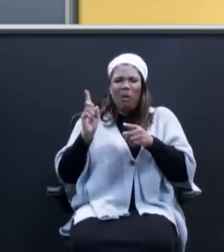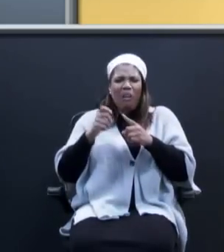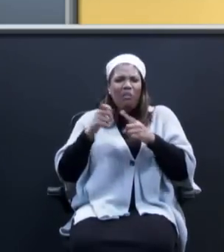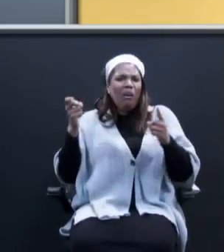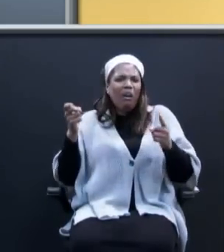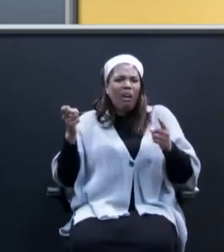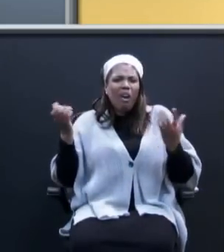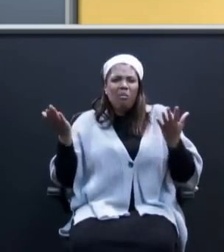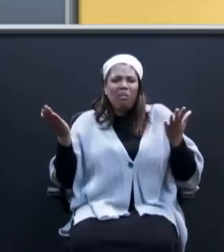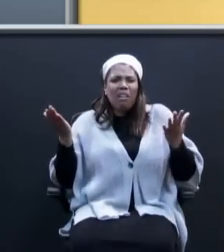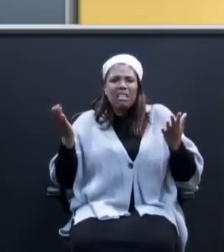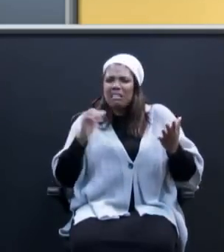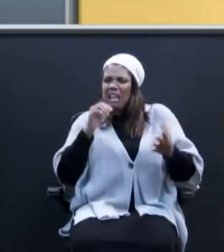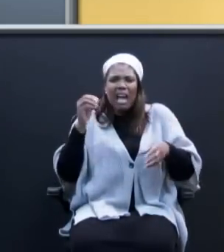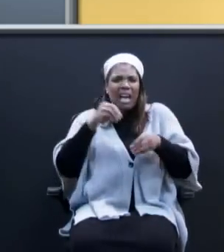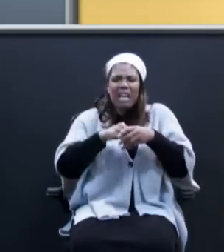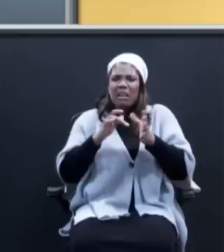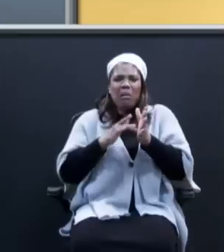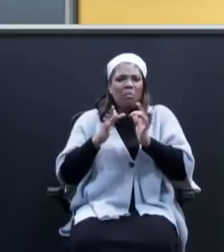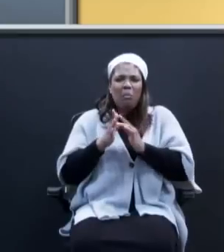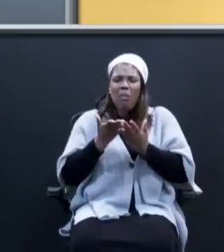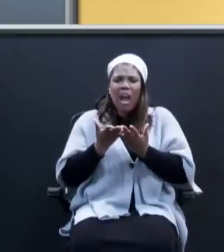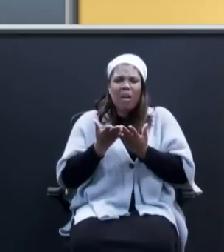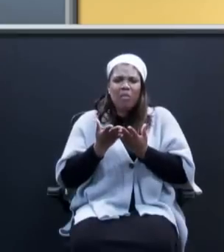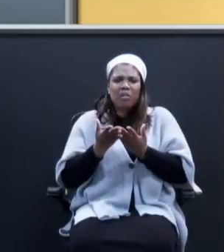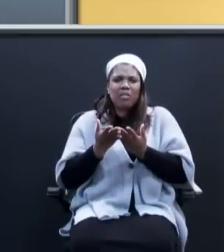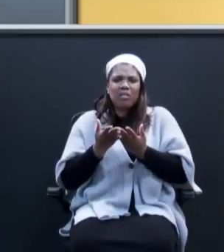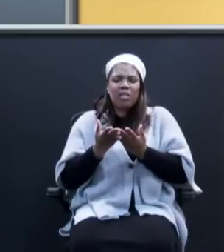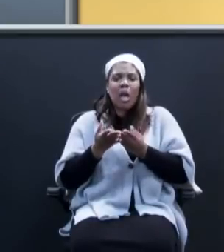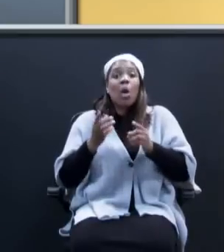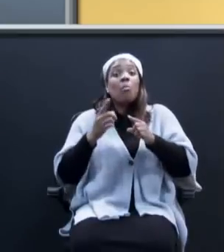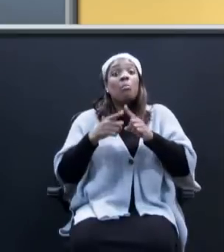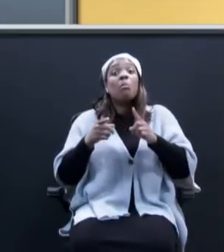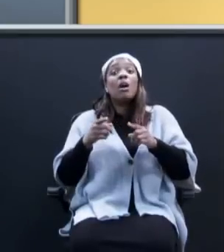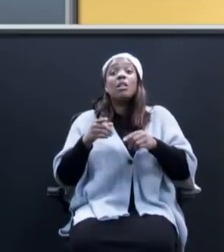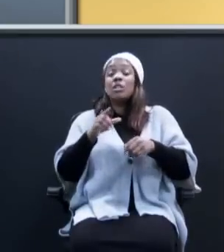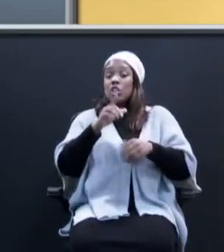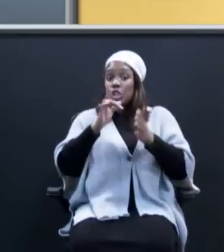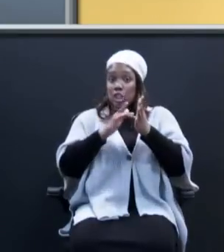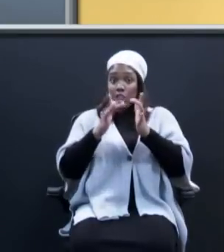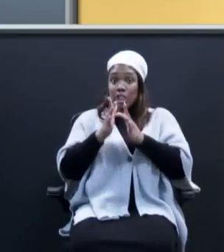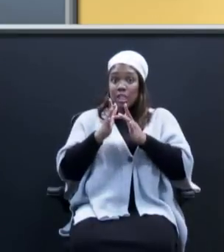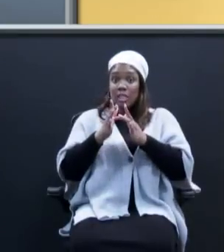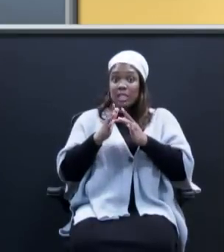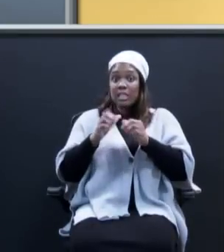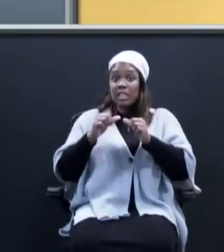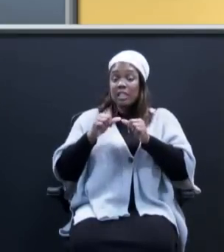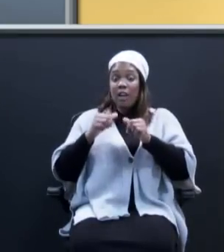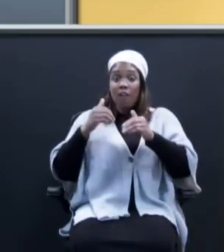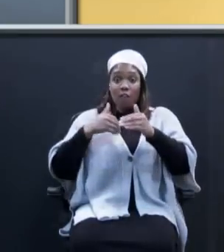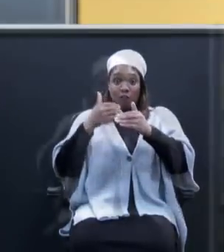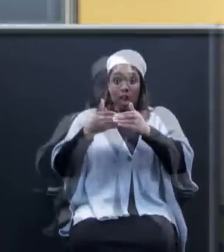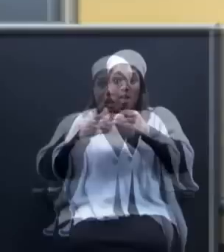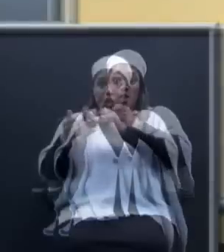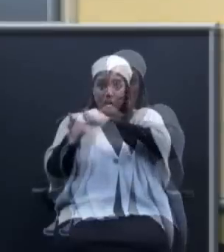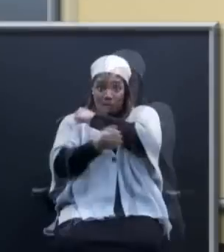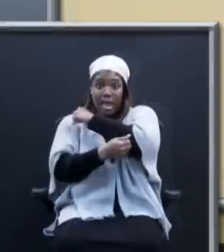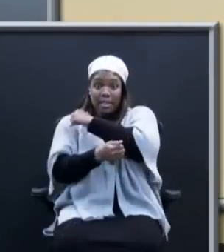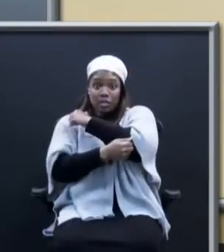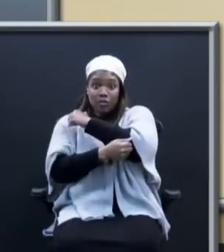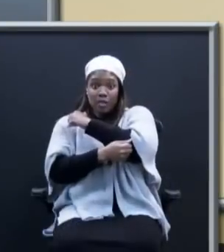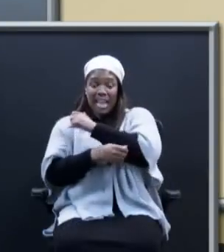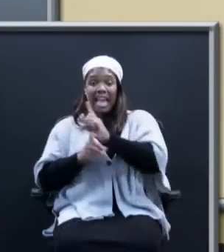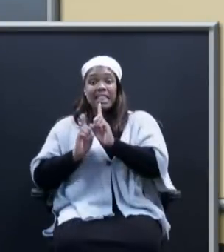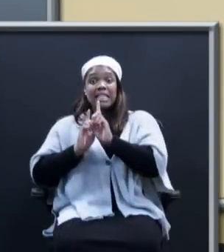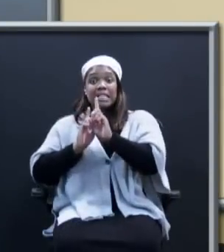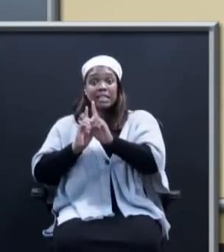And according to your works. But when I keep the Passover, that's what he wanted to know. Go ahead and read. And the disciples did